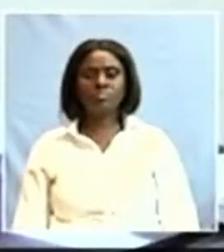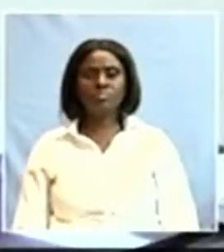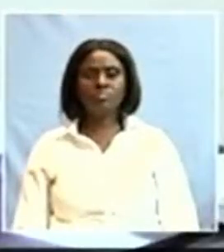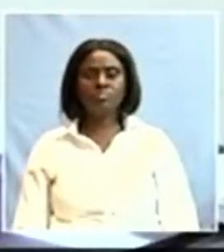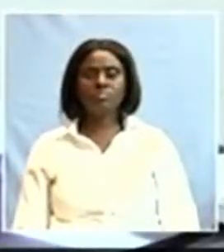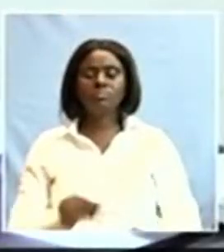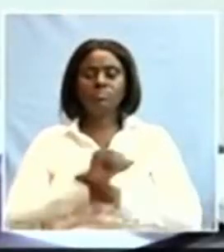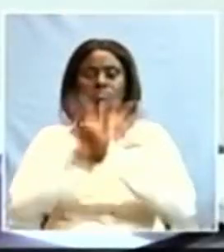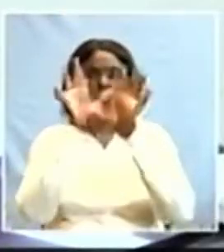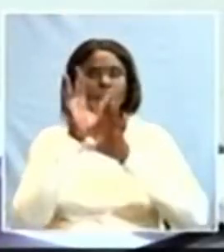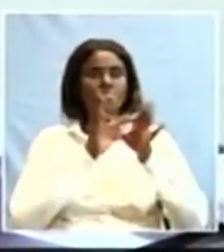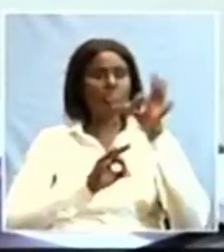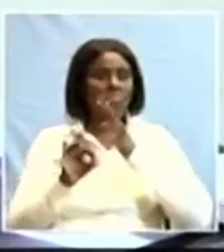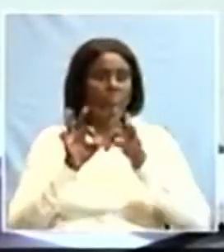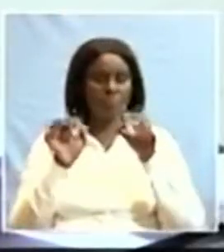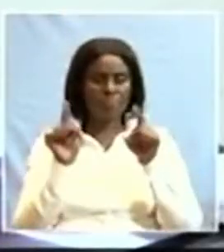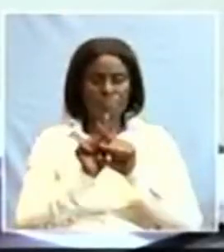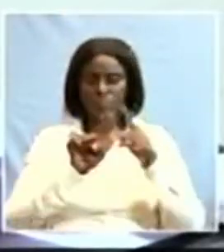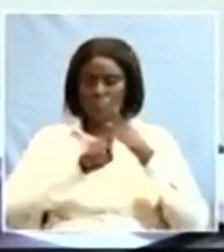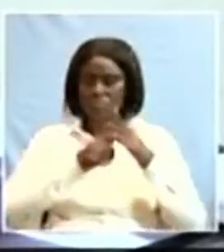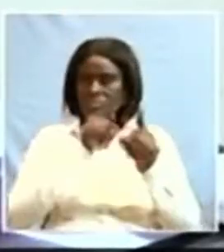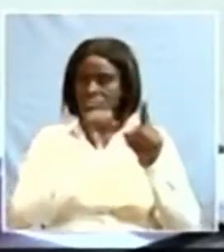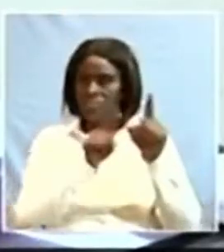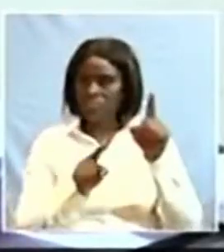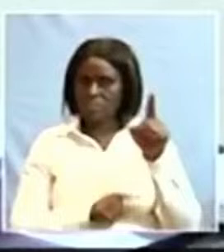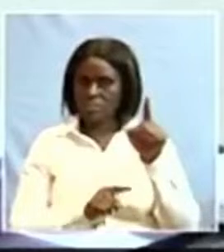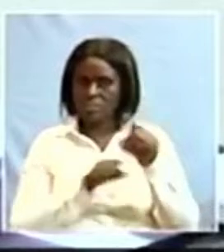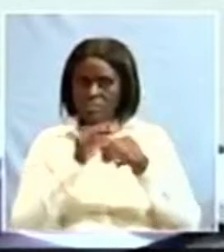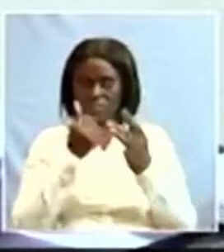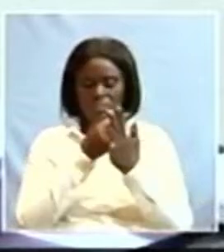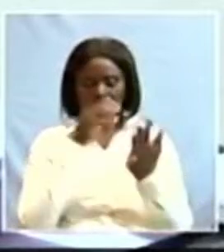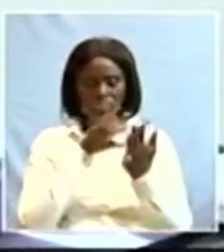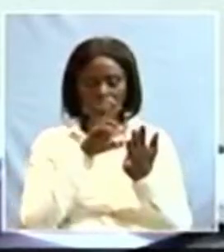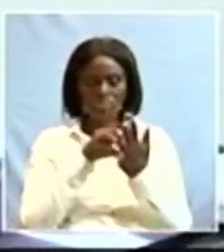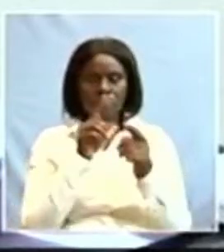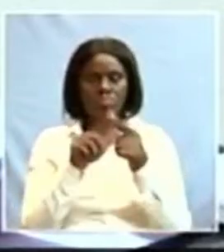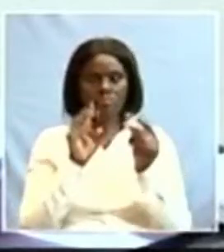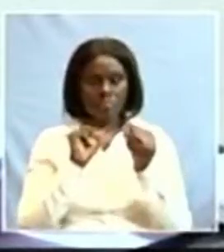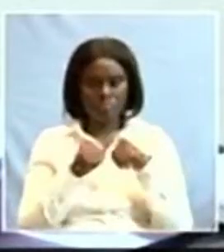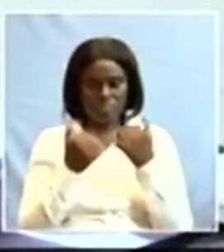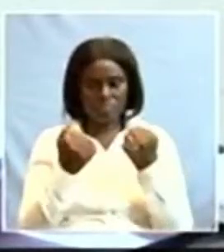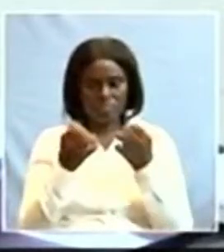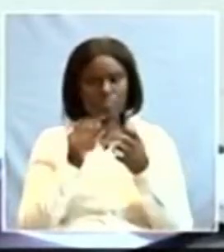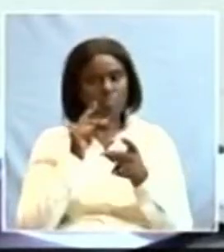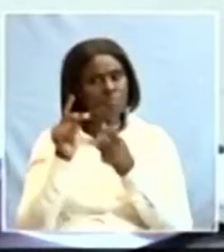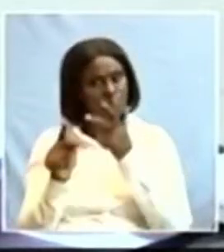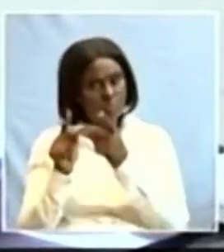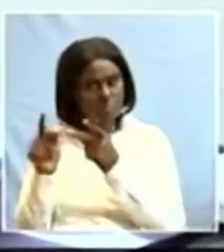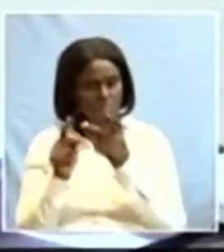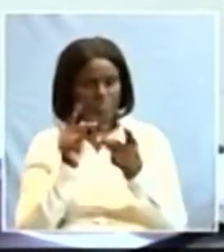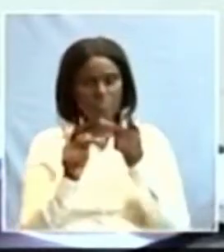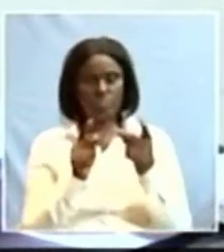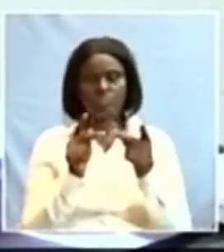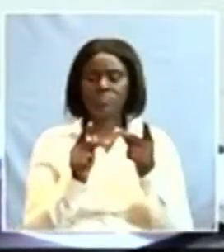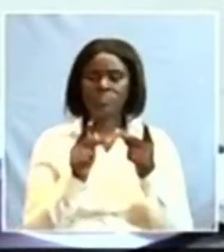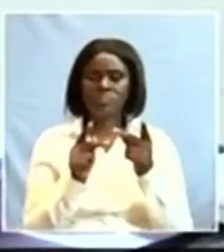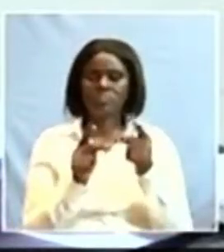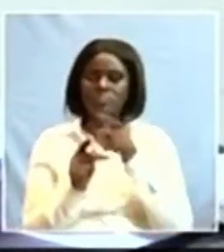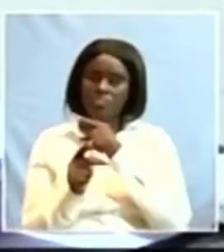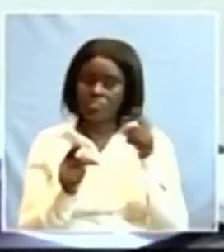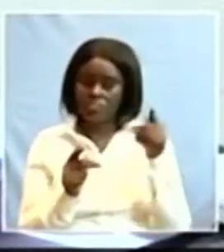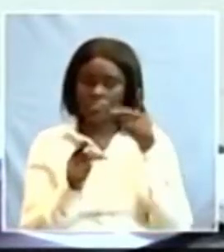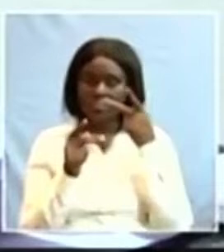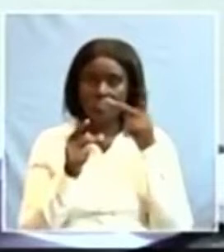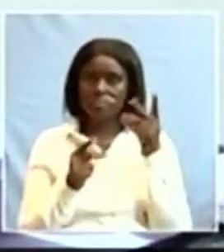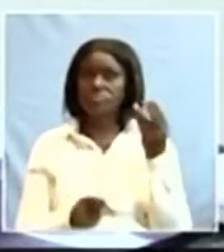very well the genesis of the whole matter, but we want the processes. Yes, These are